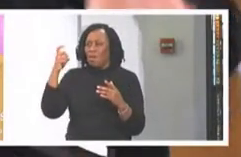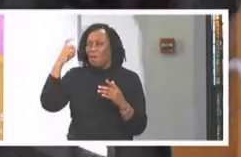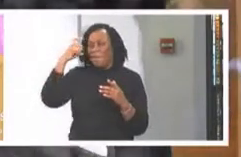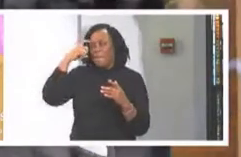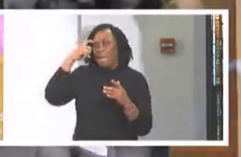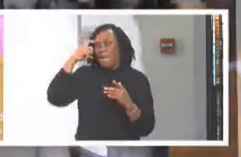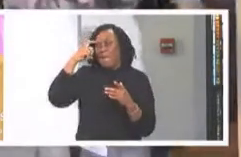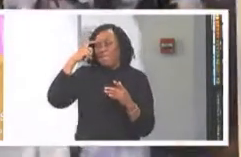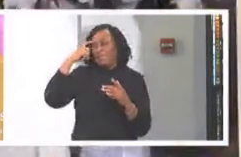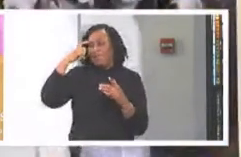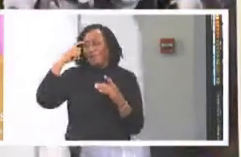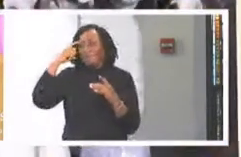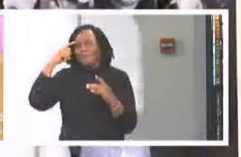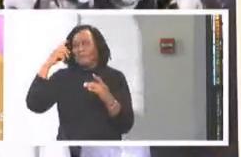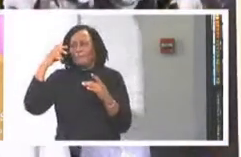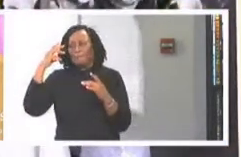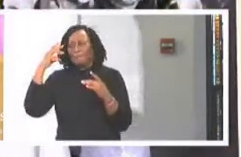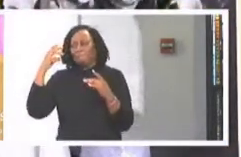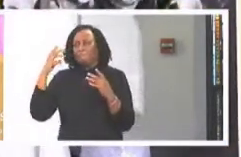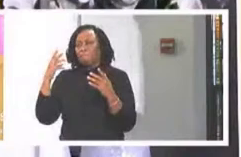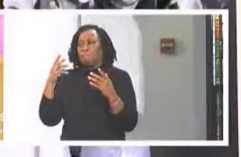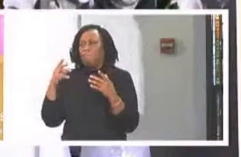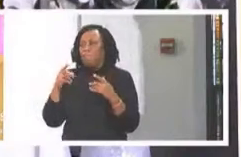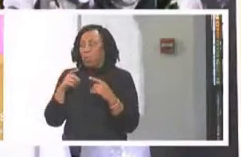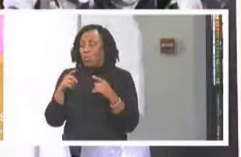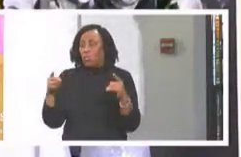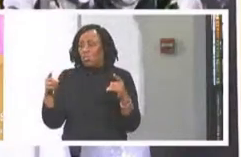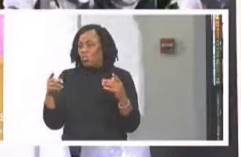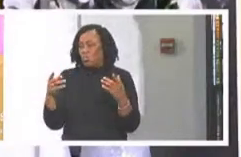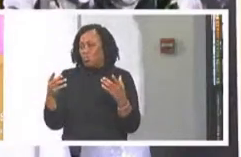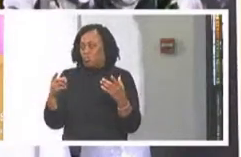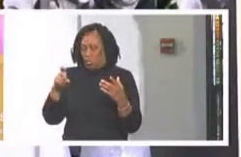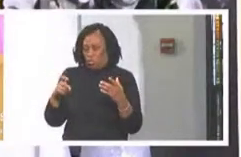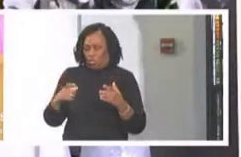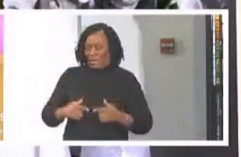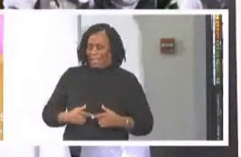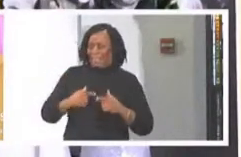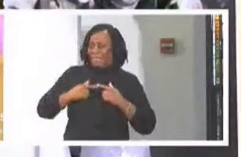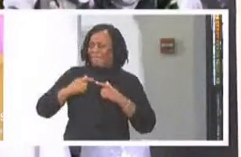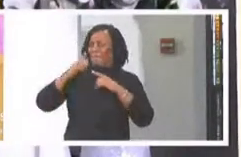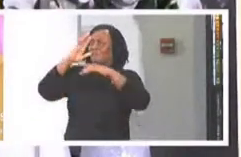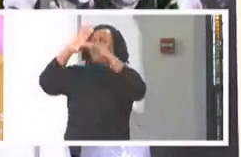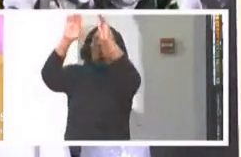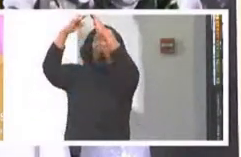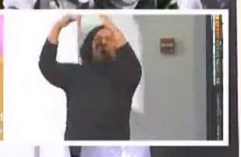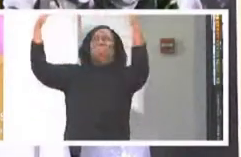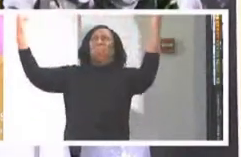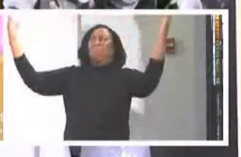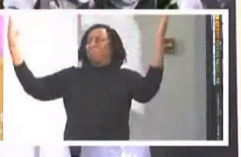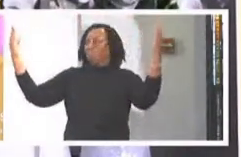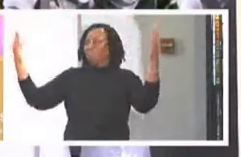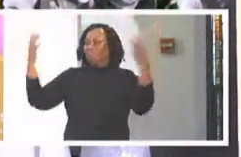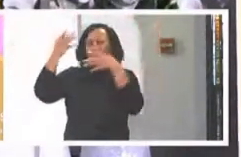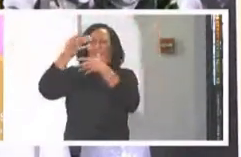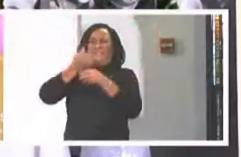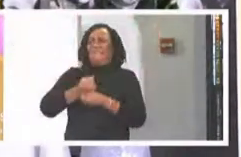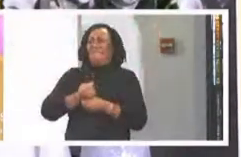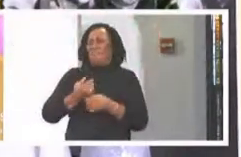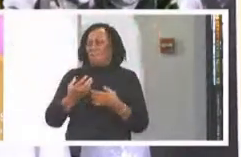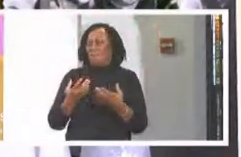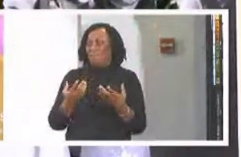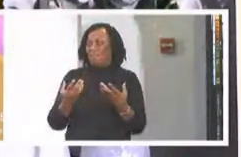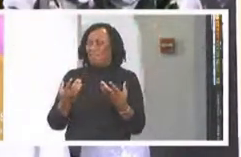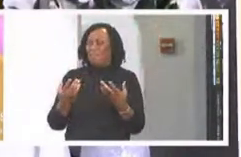low. God says, look, you're living in the heavenlies. God said, you're living with Christ Jesus. And where's Christ? He's